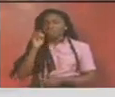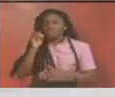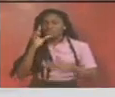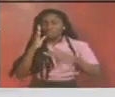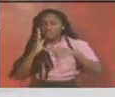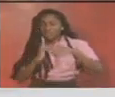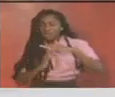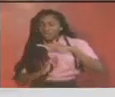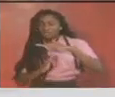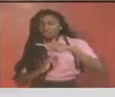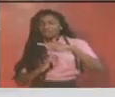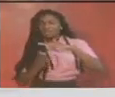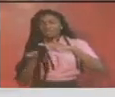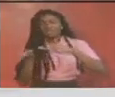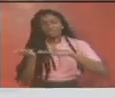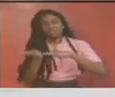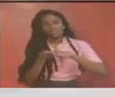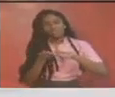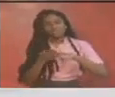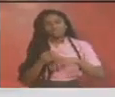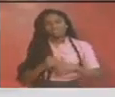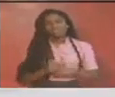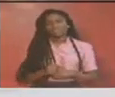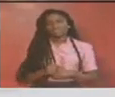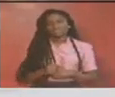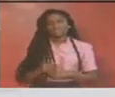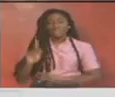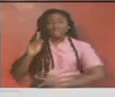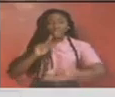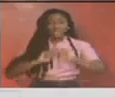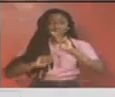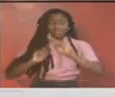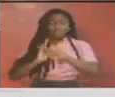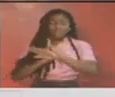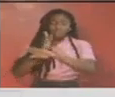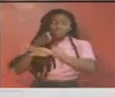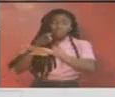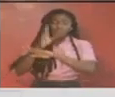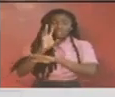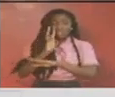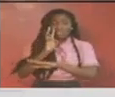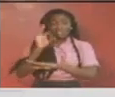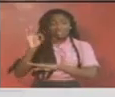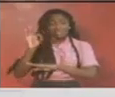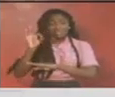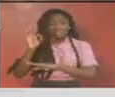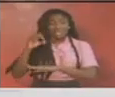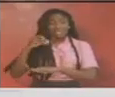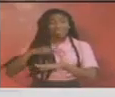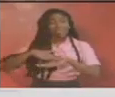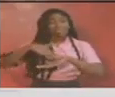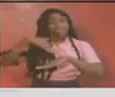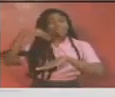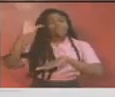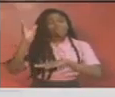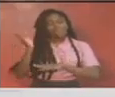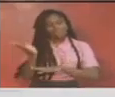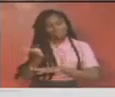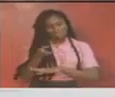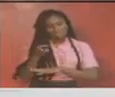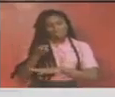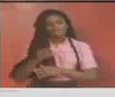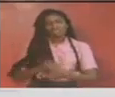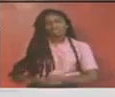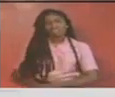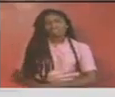13.5% of the deaths, 50 to 59, 16.4, 60 to 69, 26.5, and 70 to